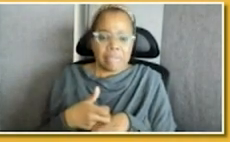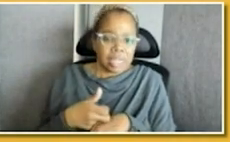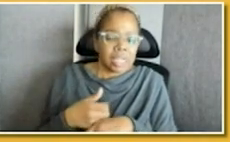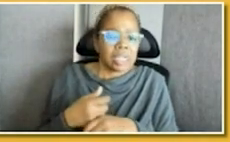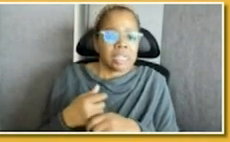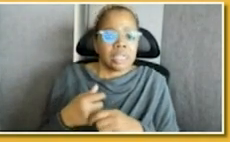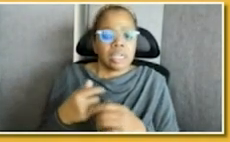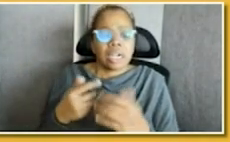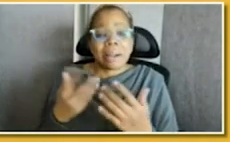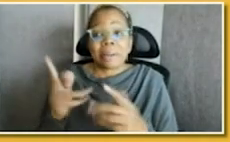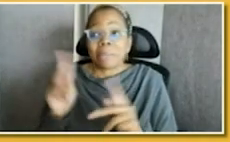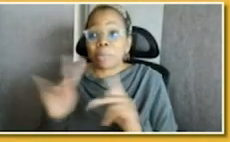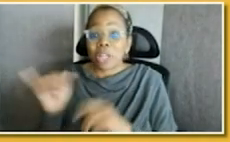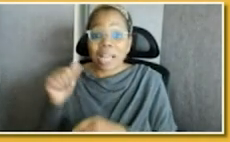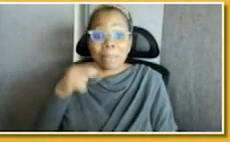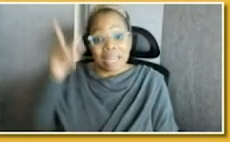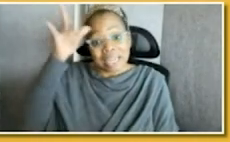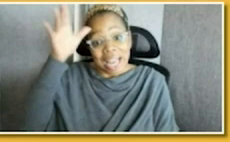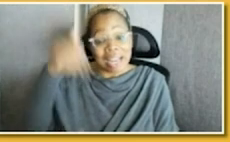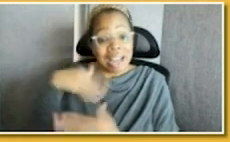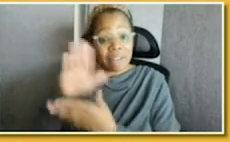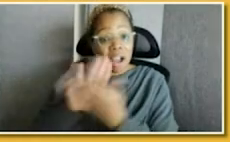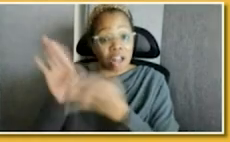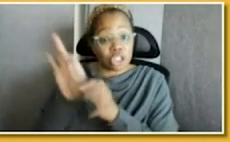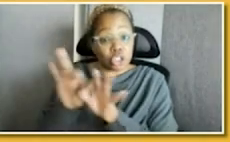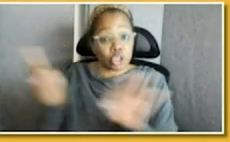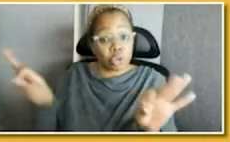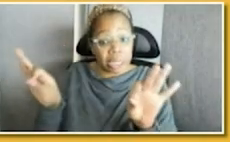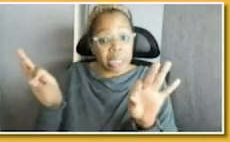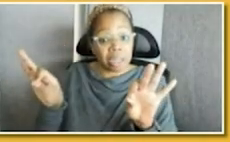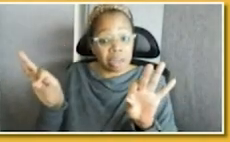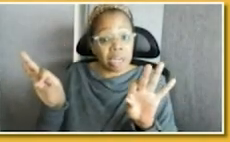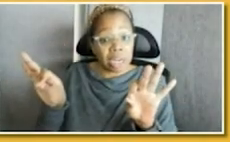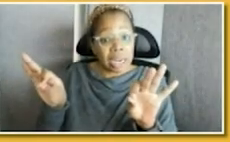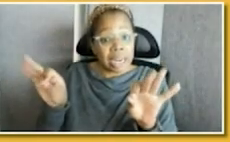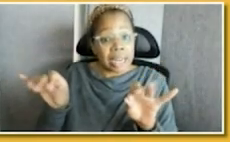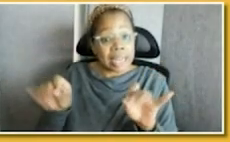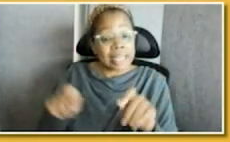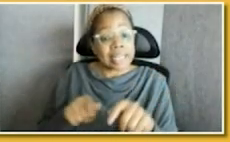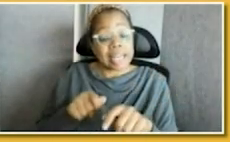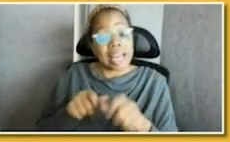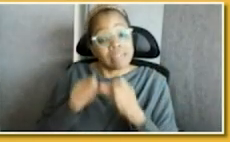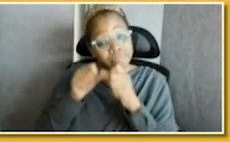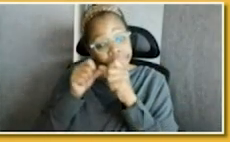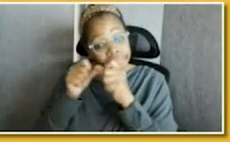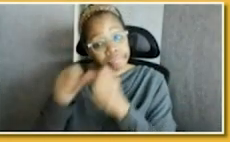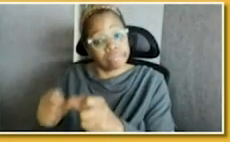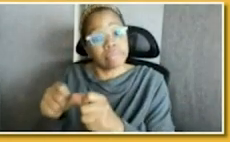a college degree who stick it out at the Postal Service because